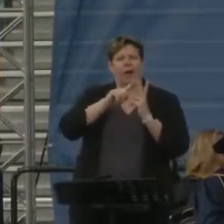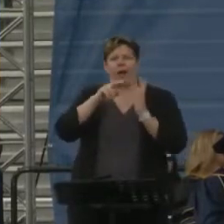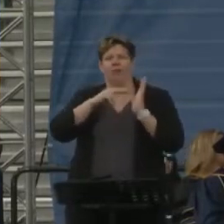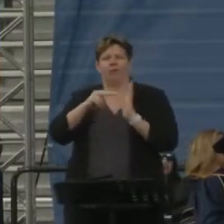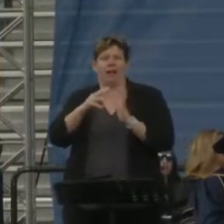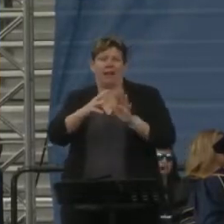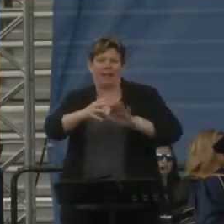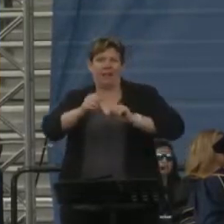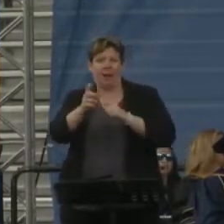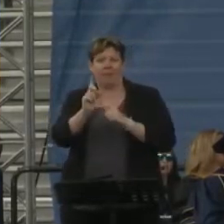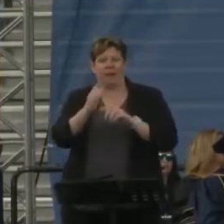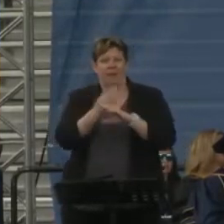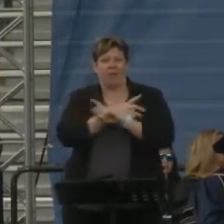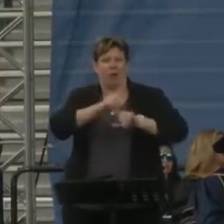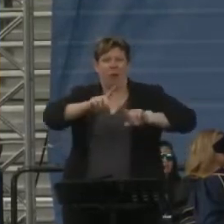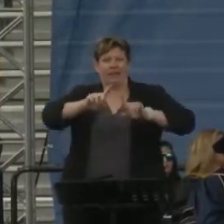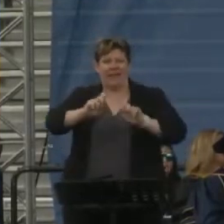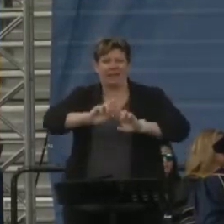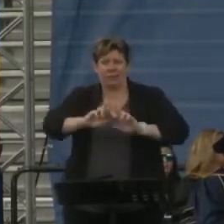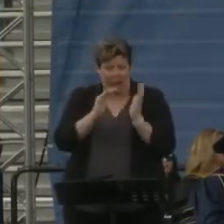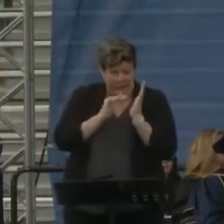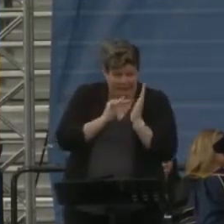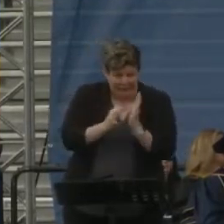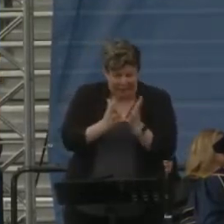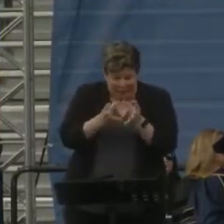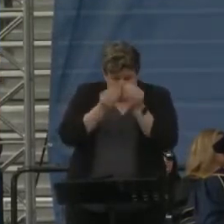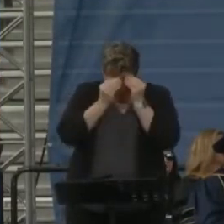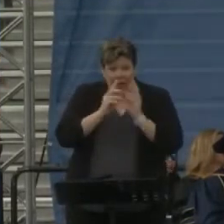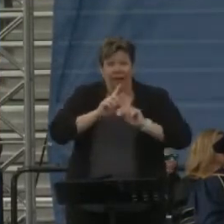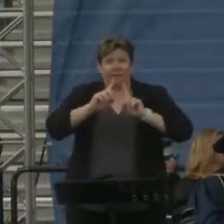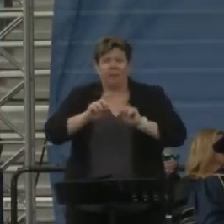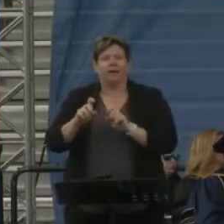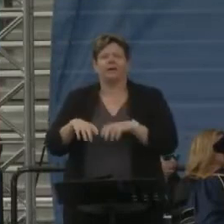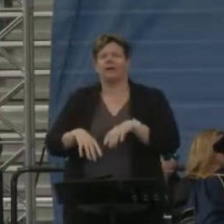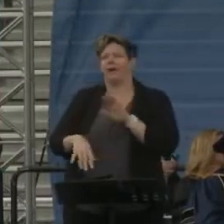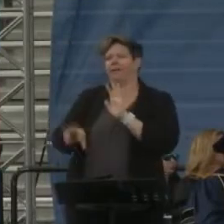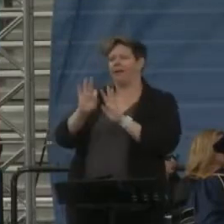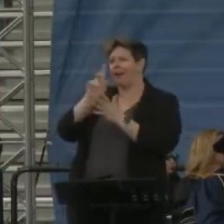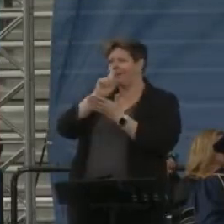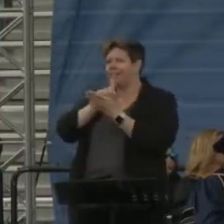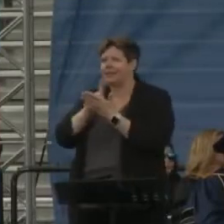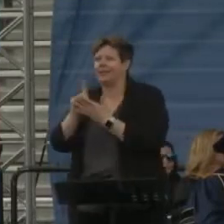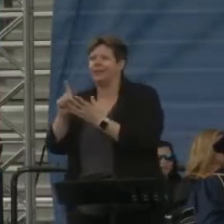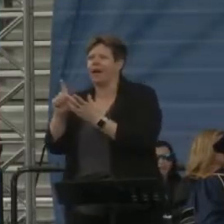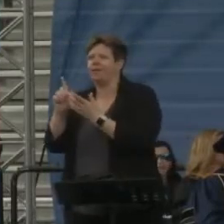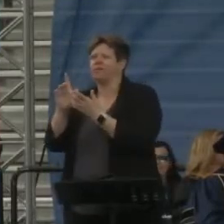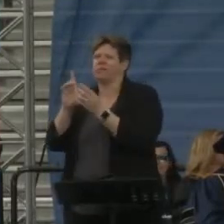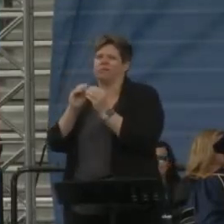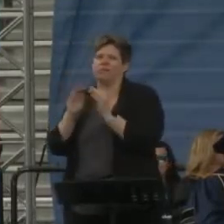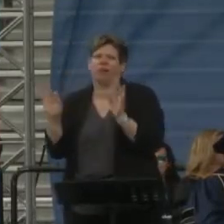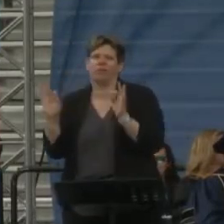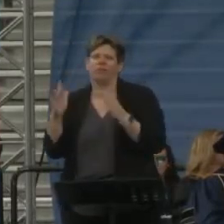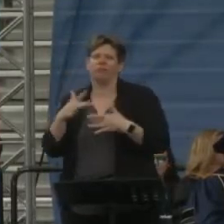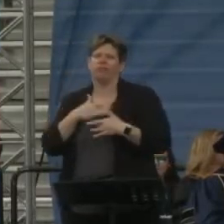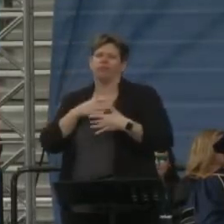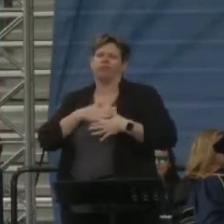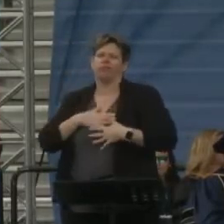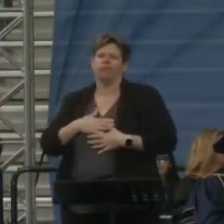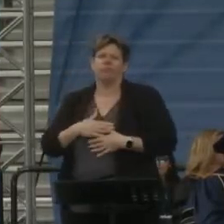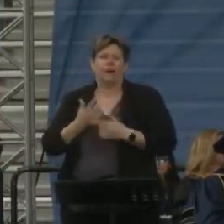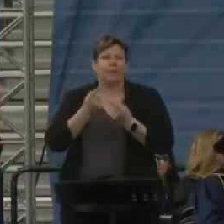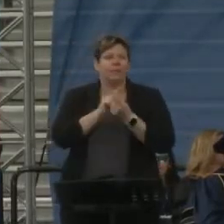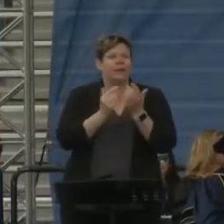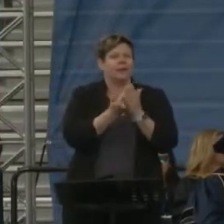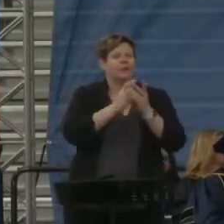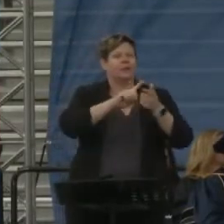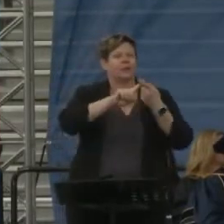seen minutes before exam sessions started. Finding love, discovering heartbreak, making new friends, that